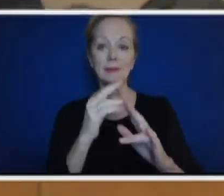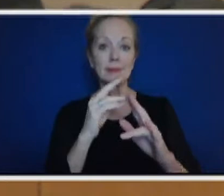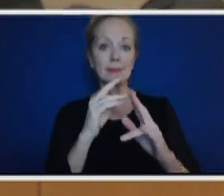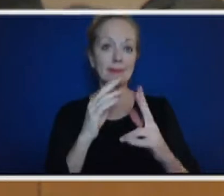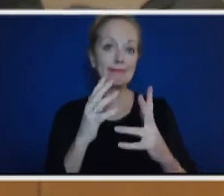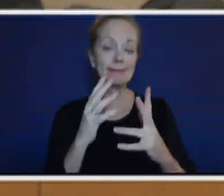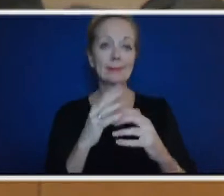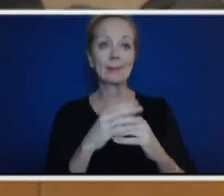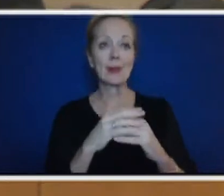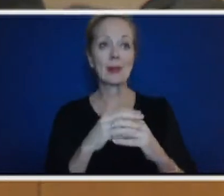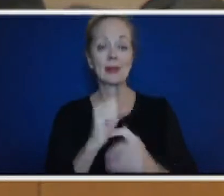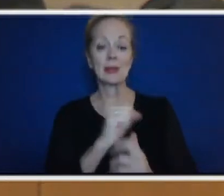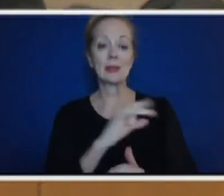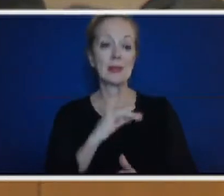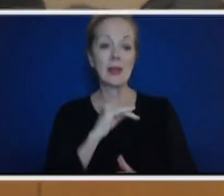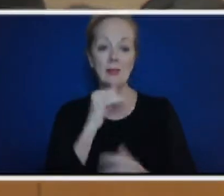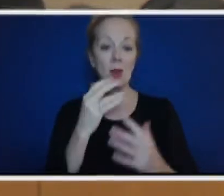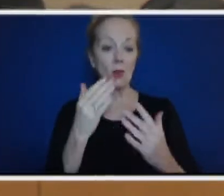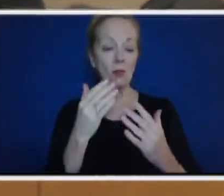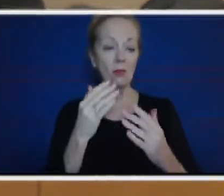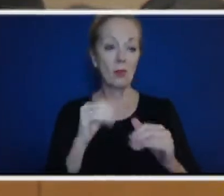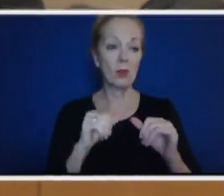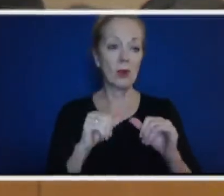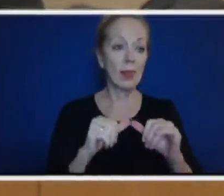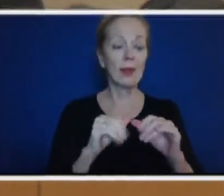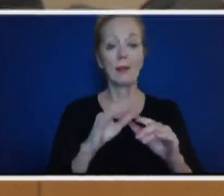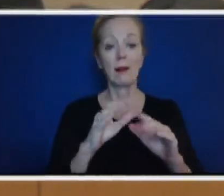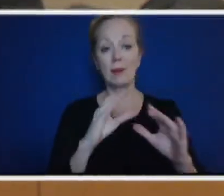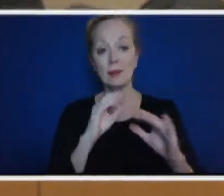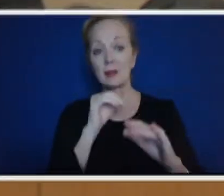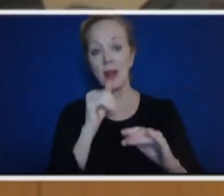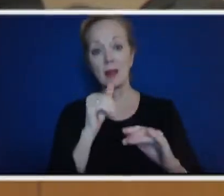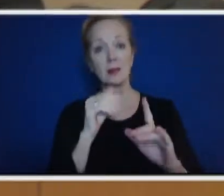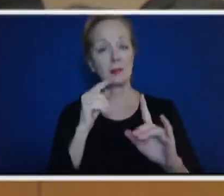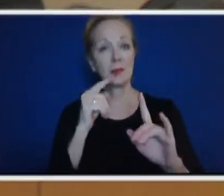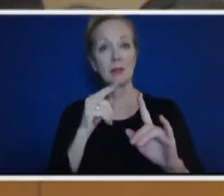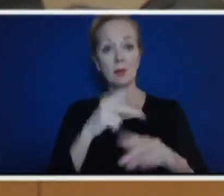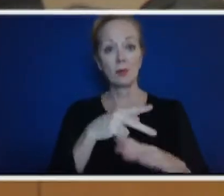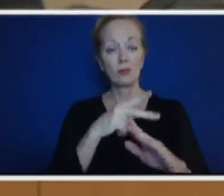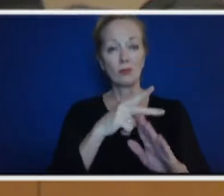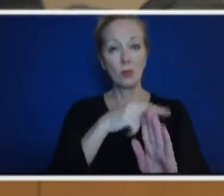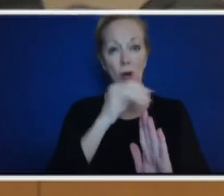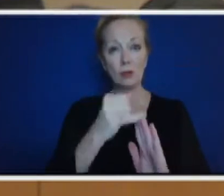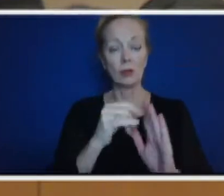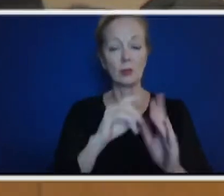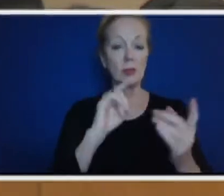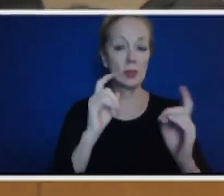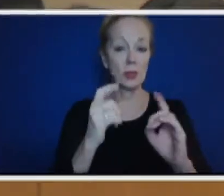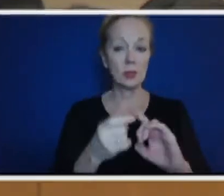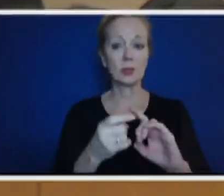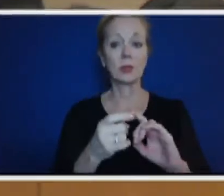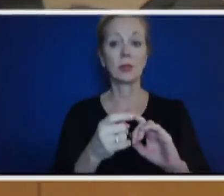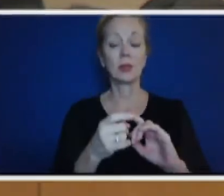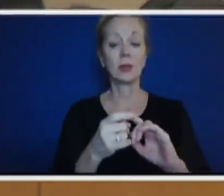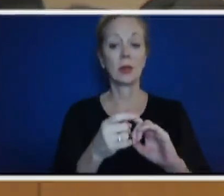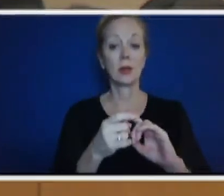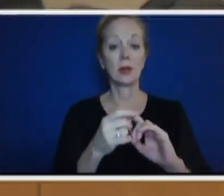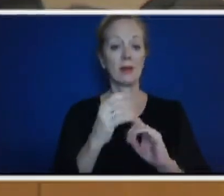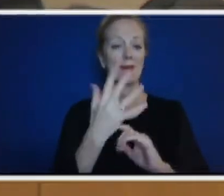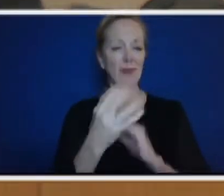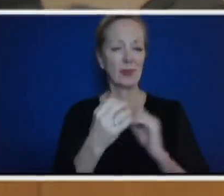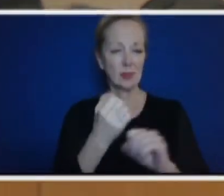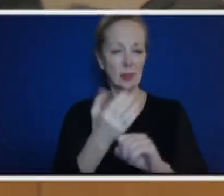guess staff didn't wade in much to that conversation because that's not an aspect of the project that's looking to be changed. That was entitled 5 years ago. It